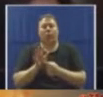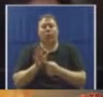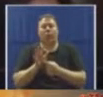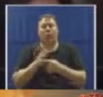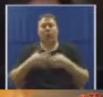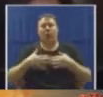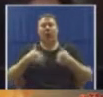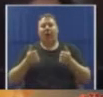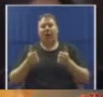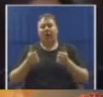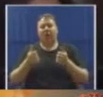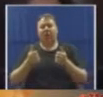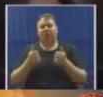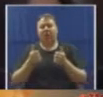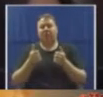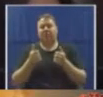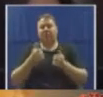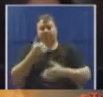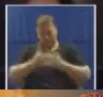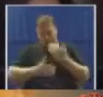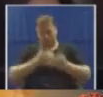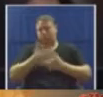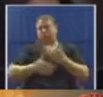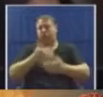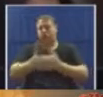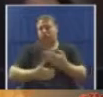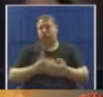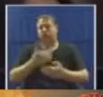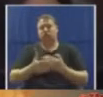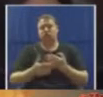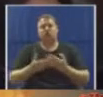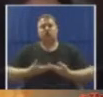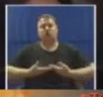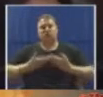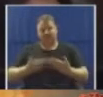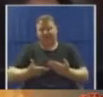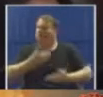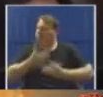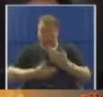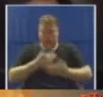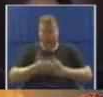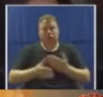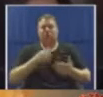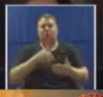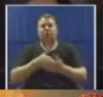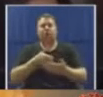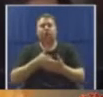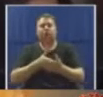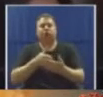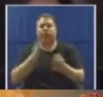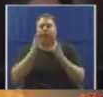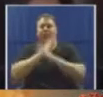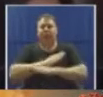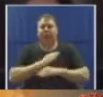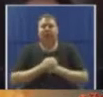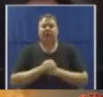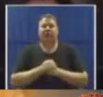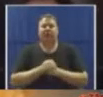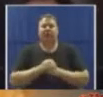health supplies and services, and effective research and innovation for timely development